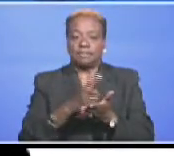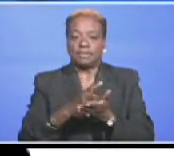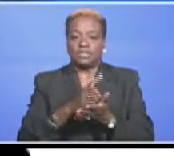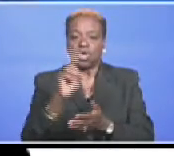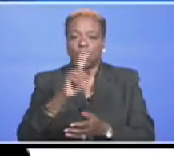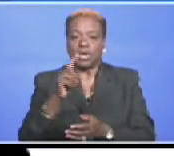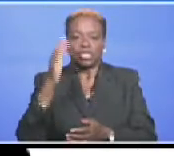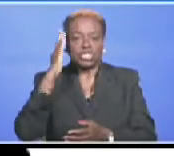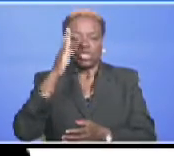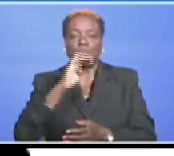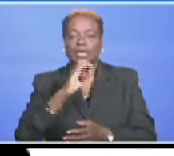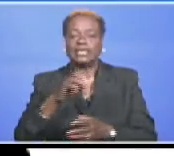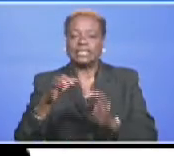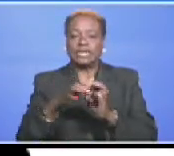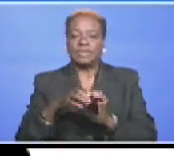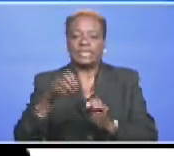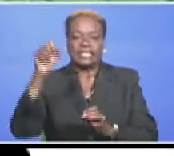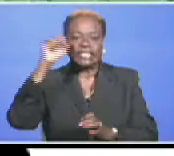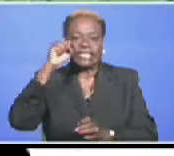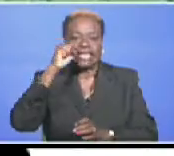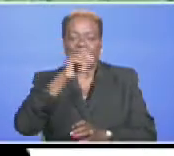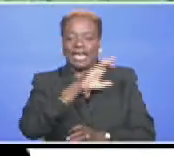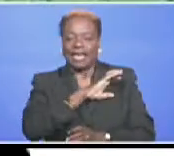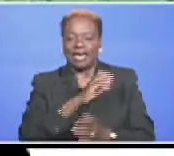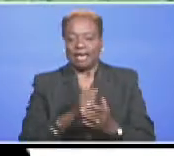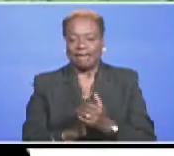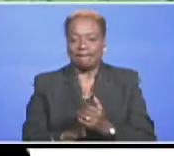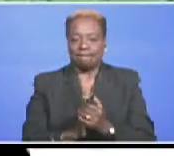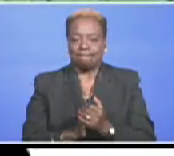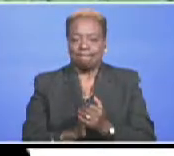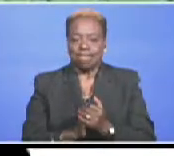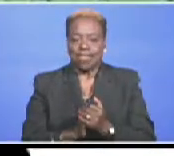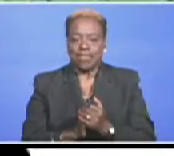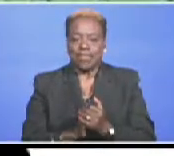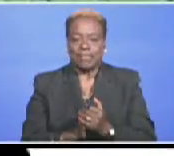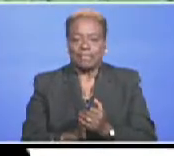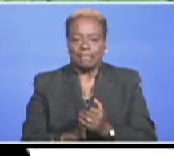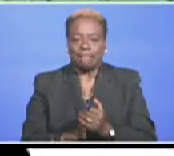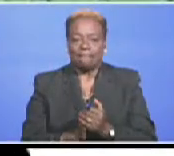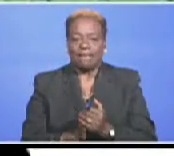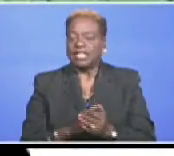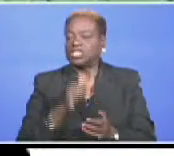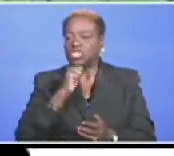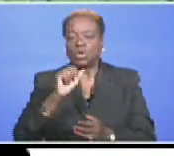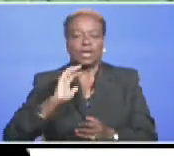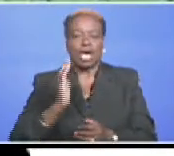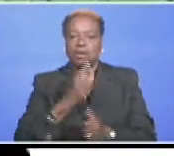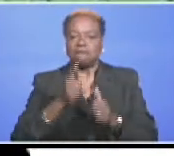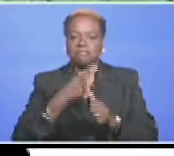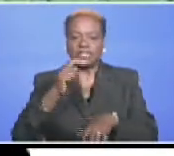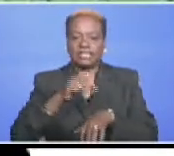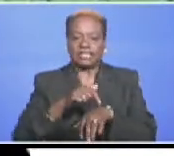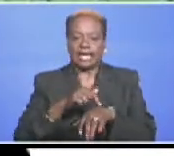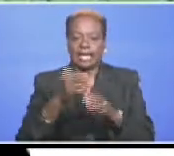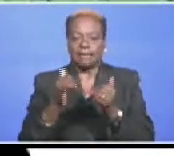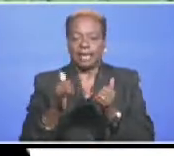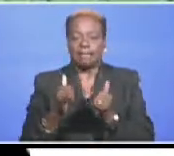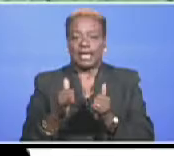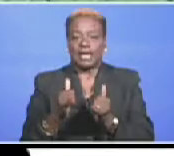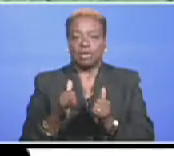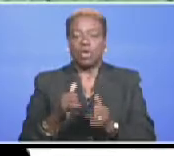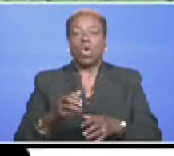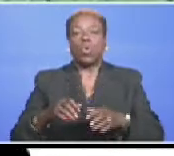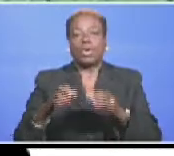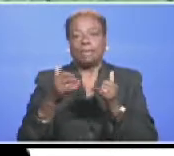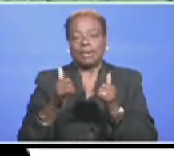team with Sydney Clark. She's going to be on my case 24/7 because it's not our first time playing. We've played like 4 tournaments together and all